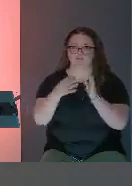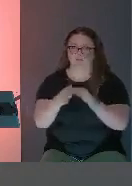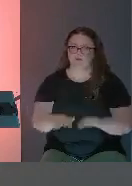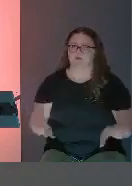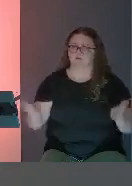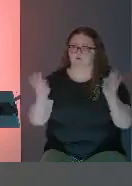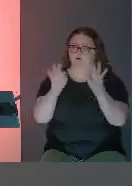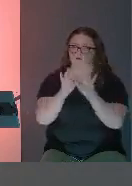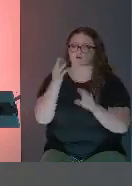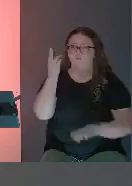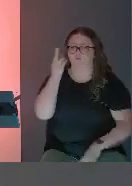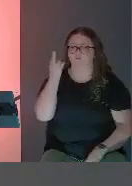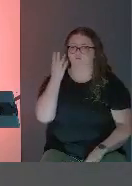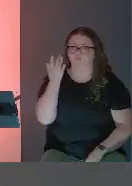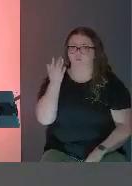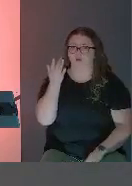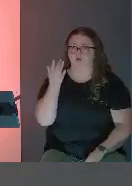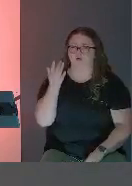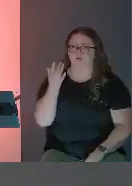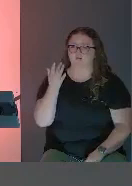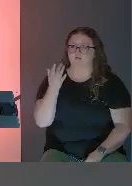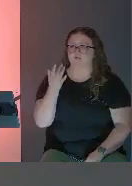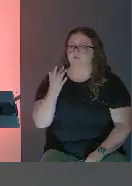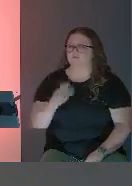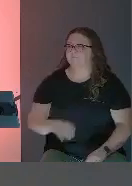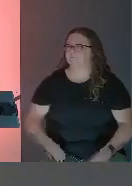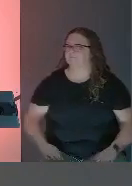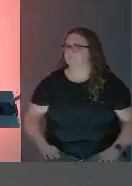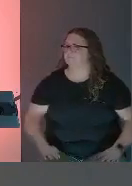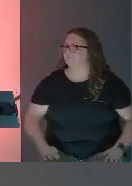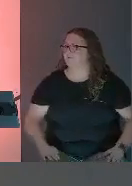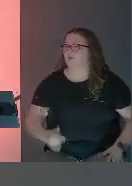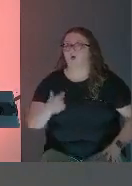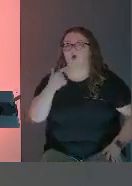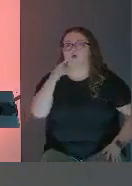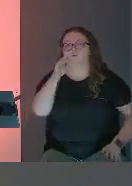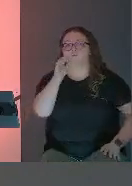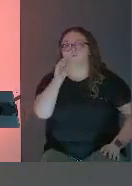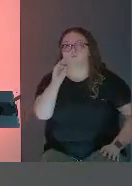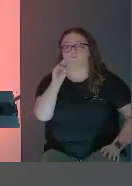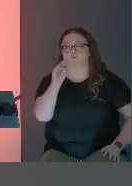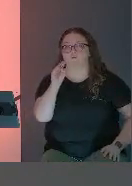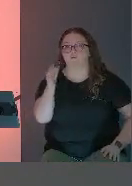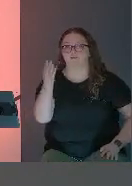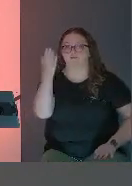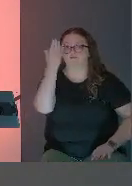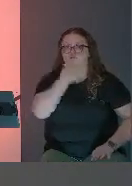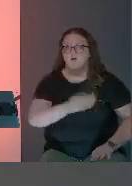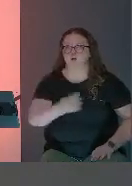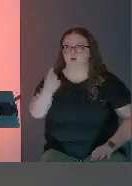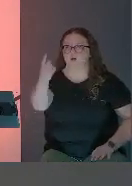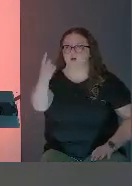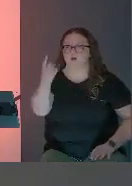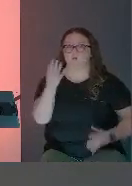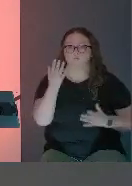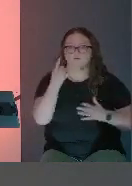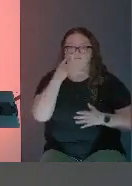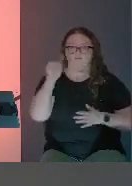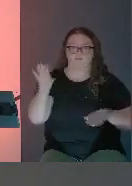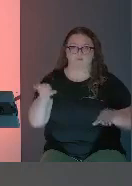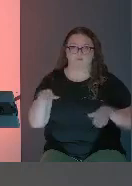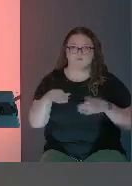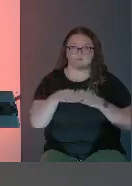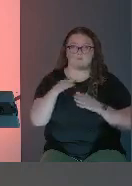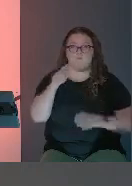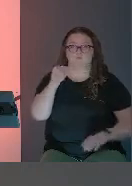reason why, and we talk about this in weddings all the time, why the groom is up at the front of the church waiting for his bride to come. It's